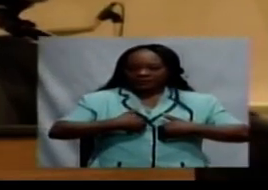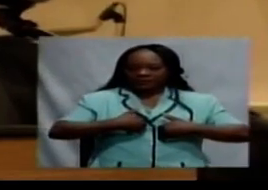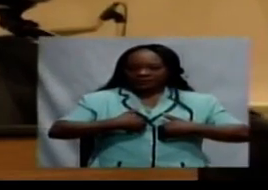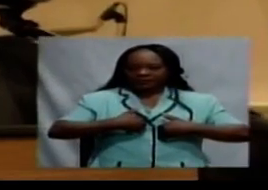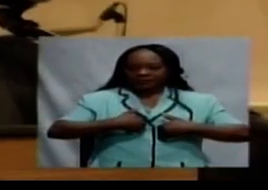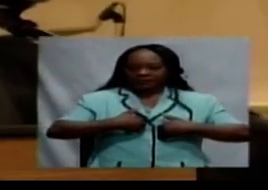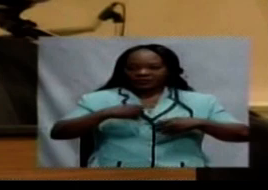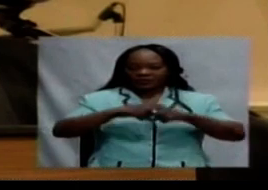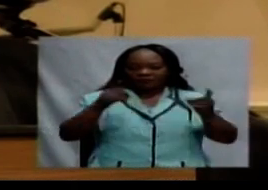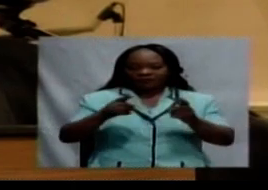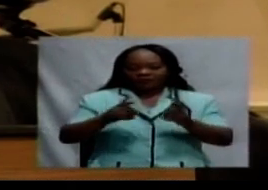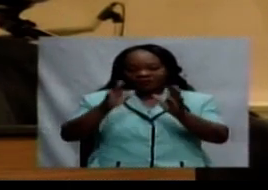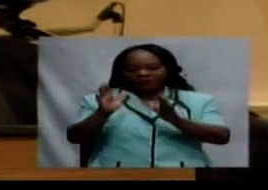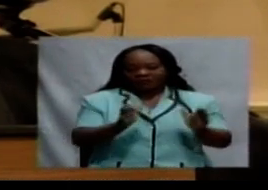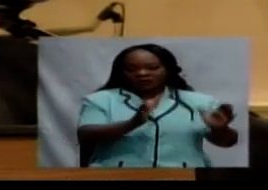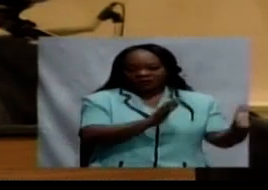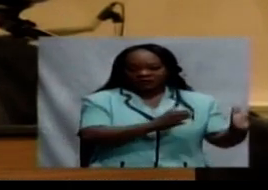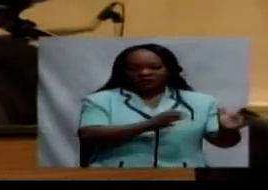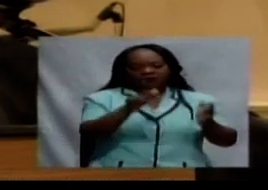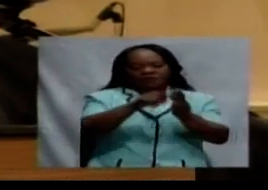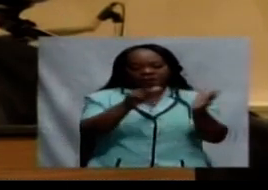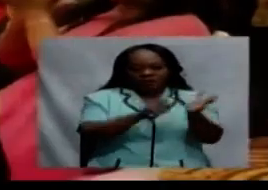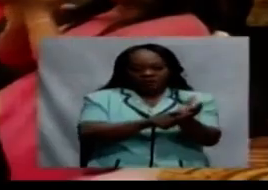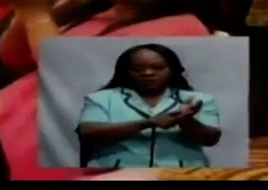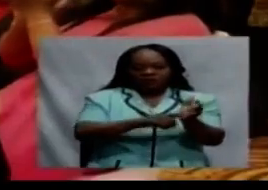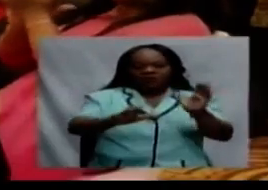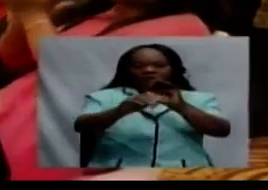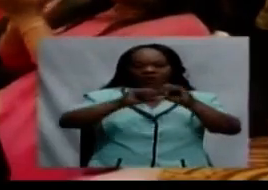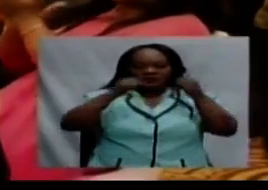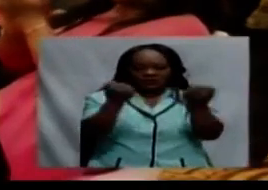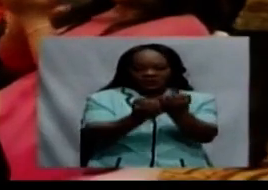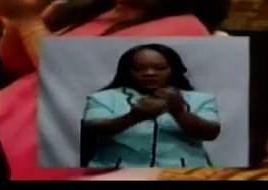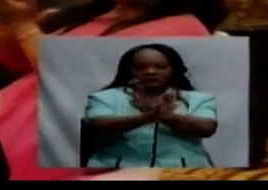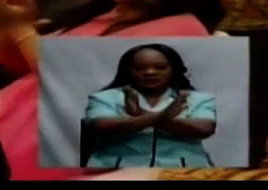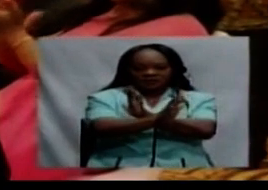a proliferation of law societies.